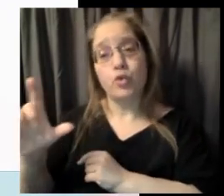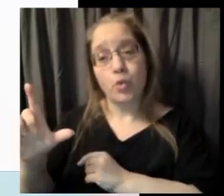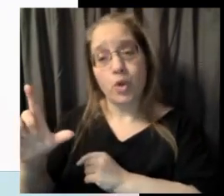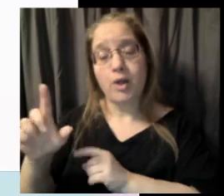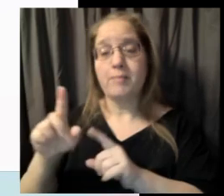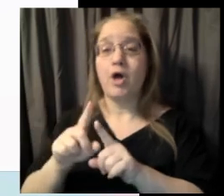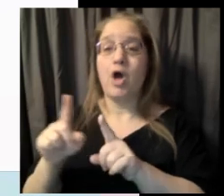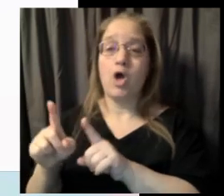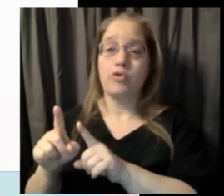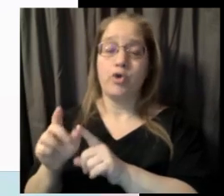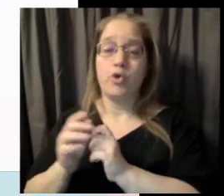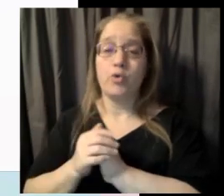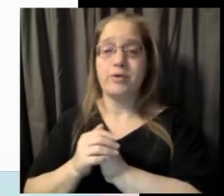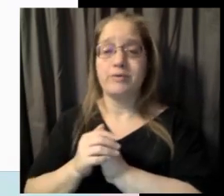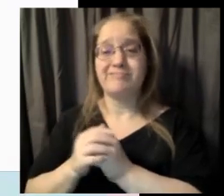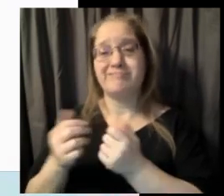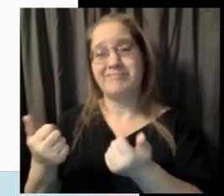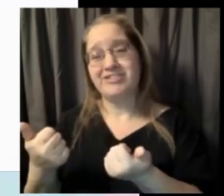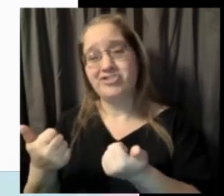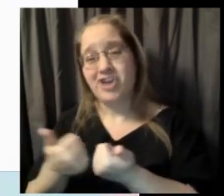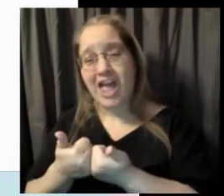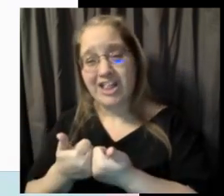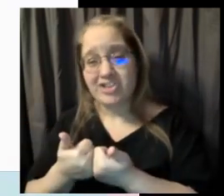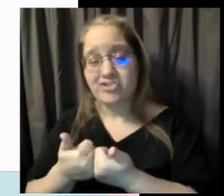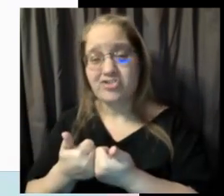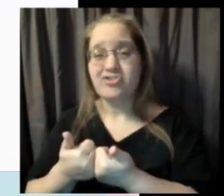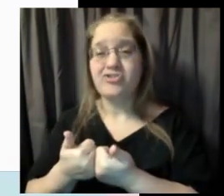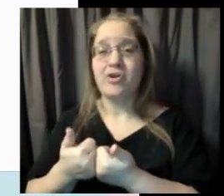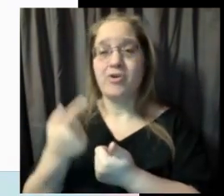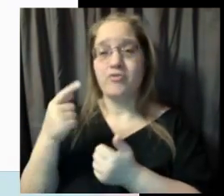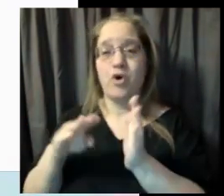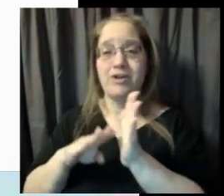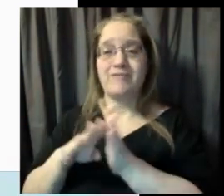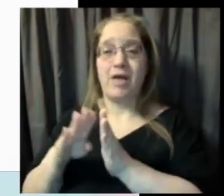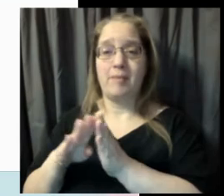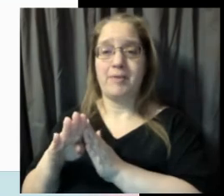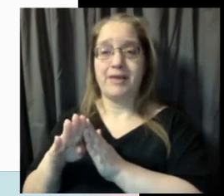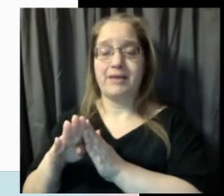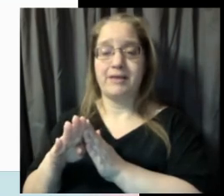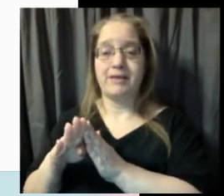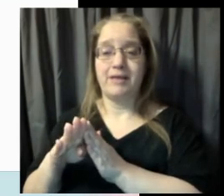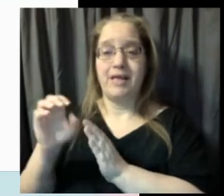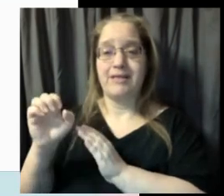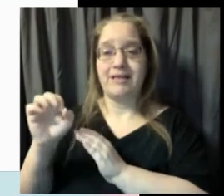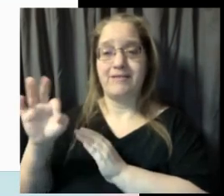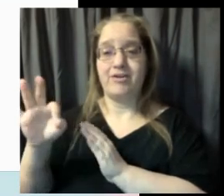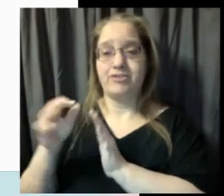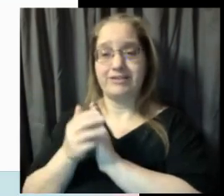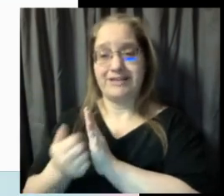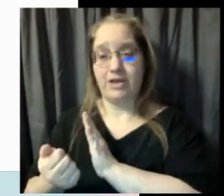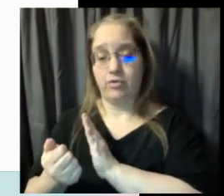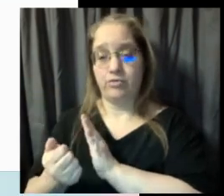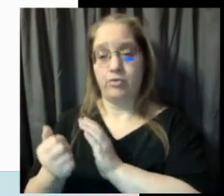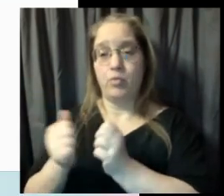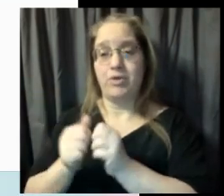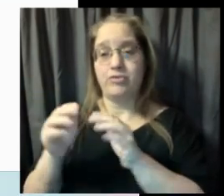but also it can be a challenge when it comes to developing those executive function